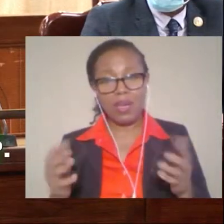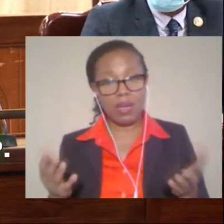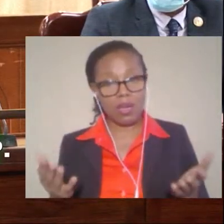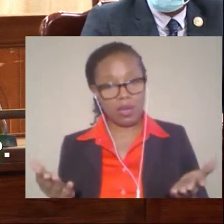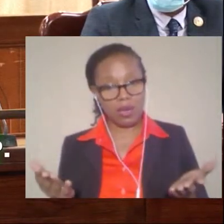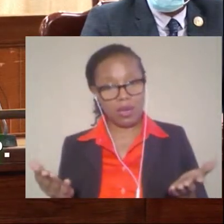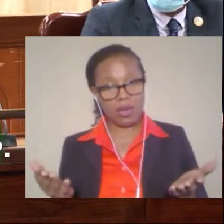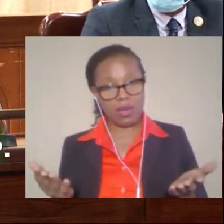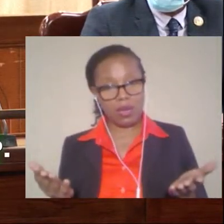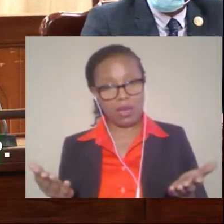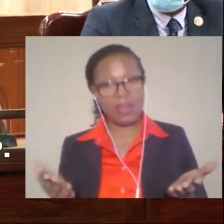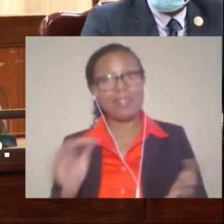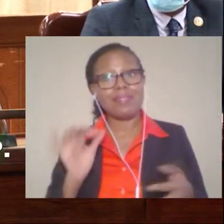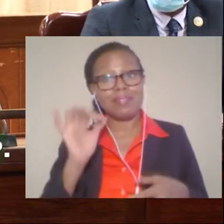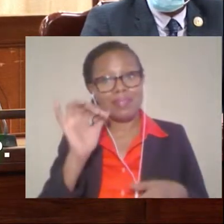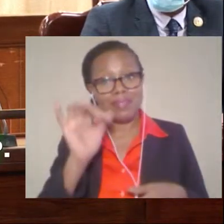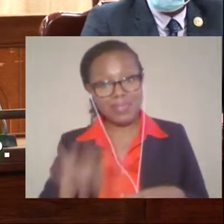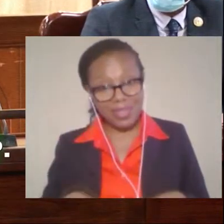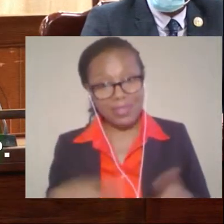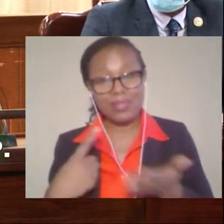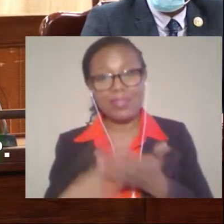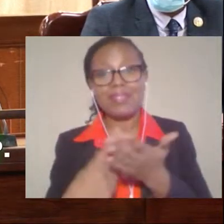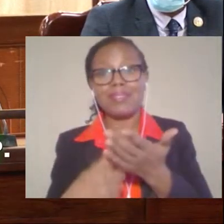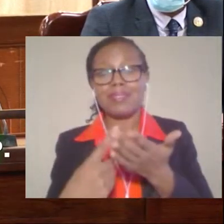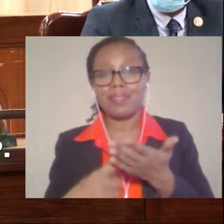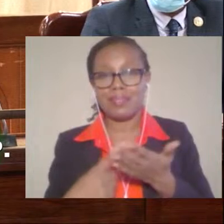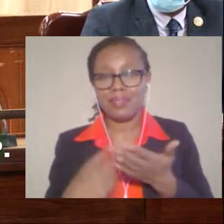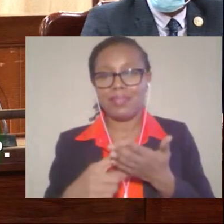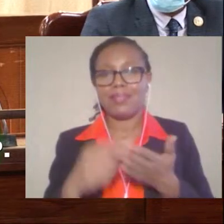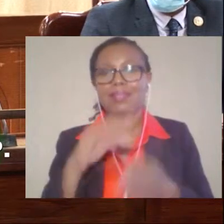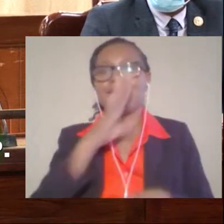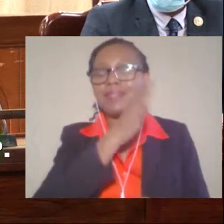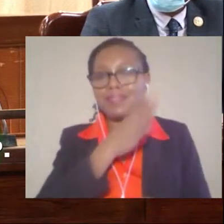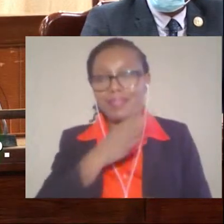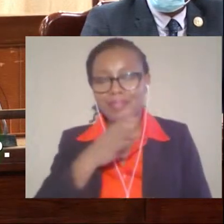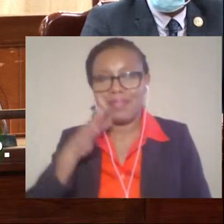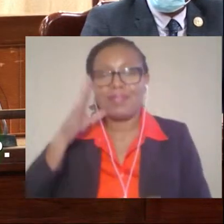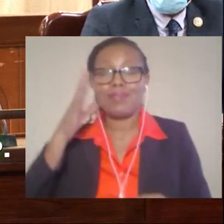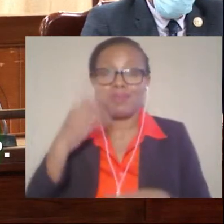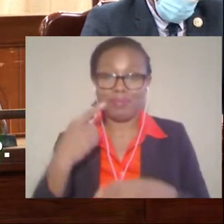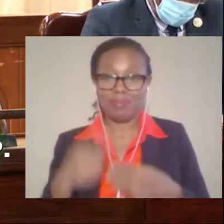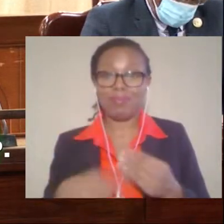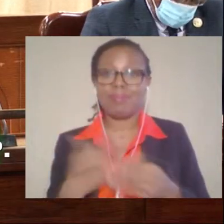in agriculture right now is about in Barbados.